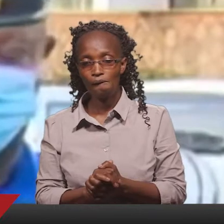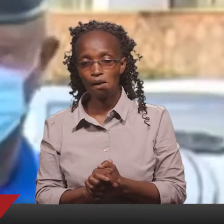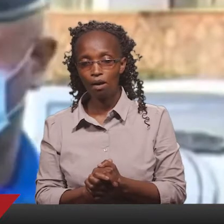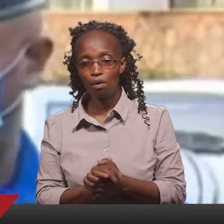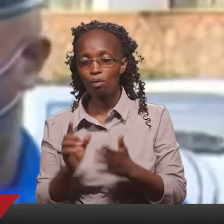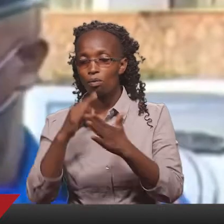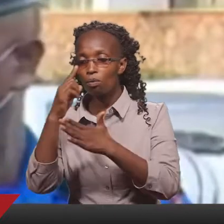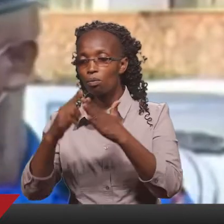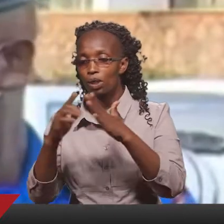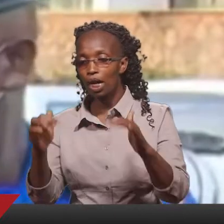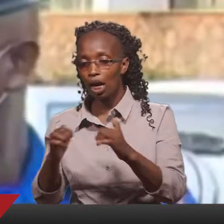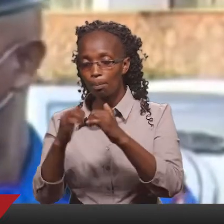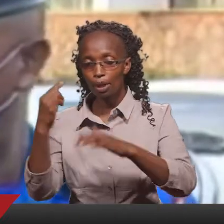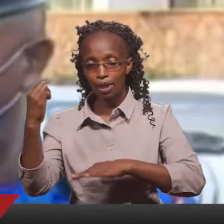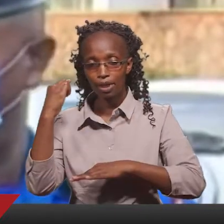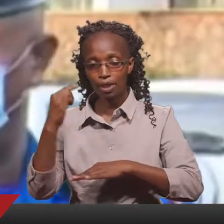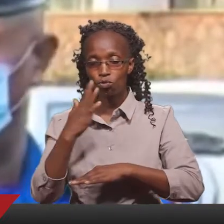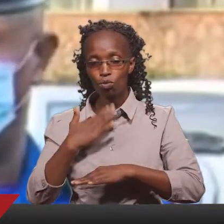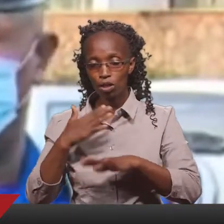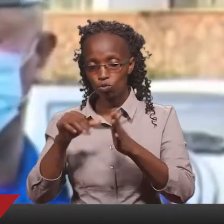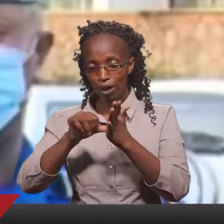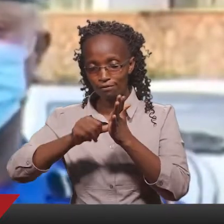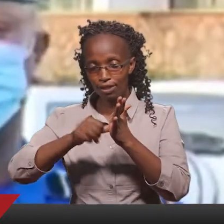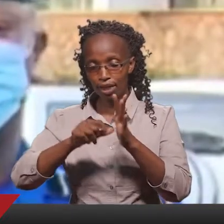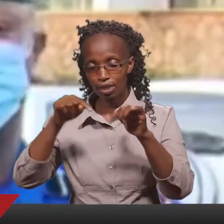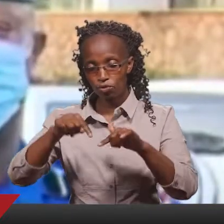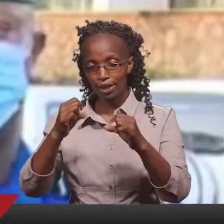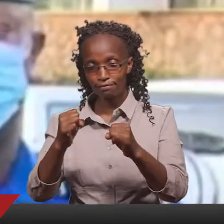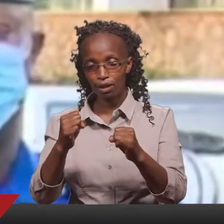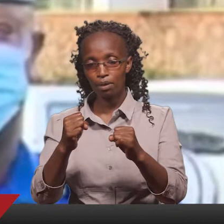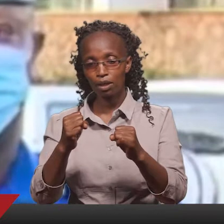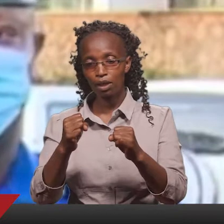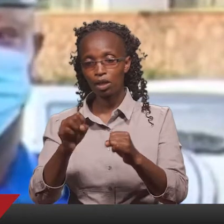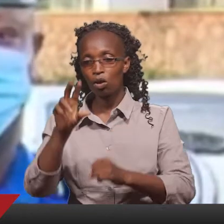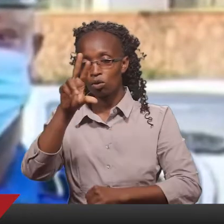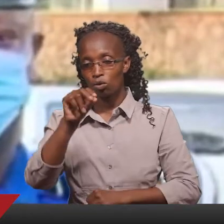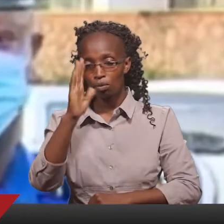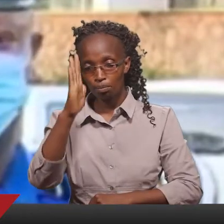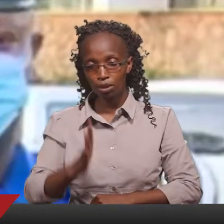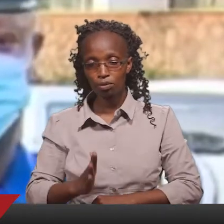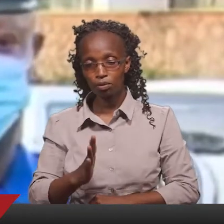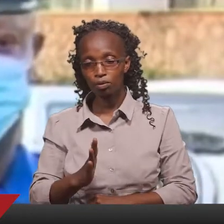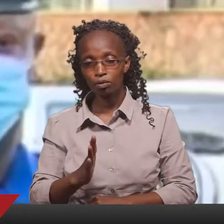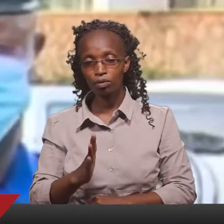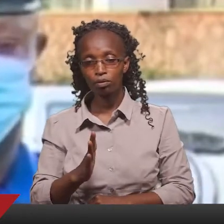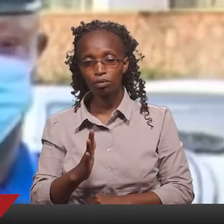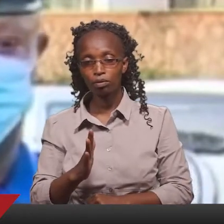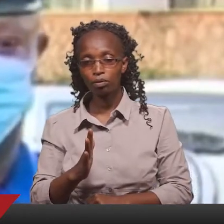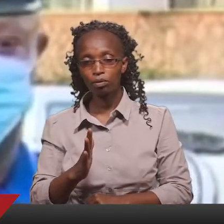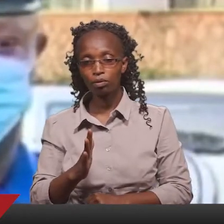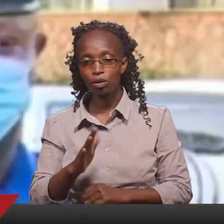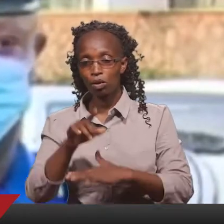Looking at yesterday, what we want to reemphasize very very firmly is that nobody